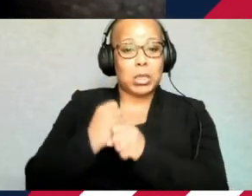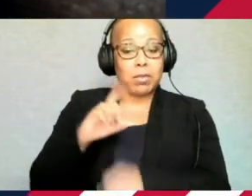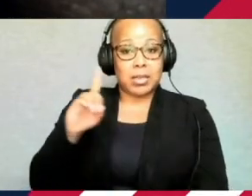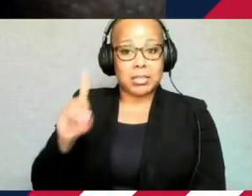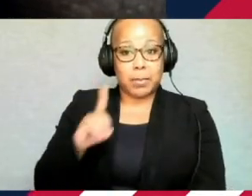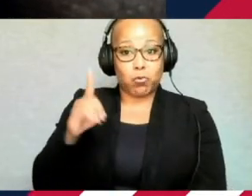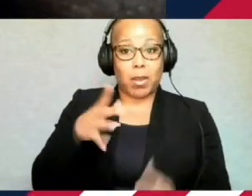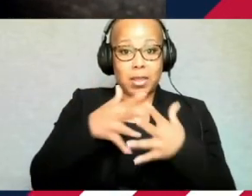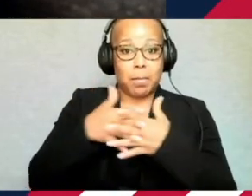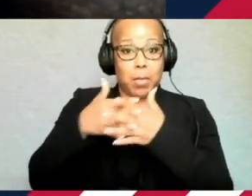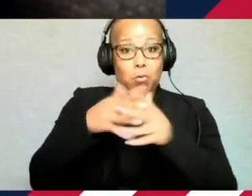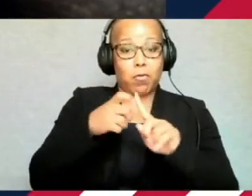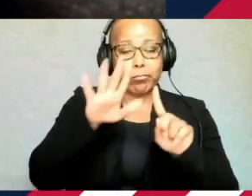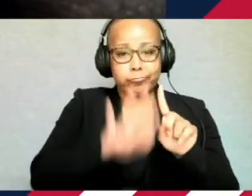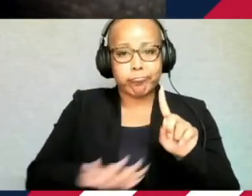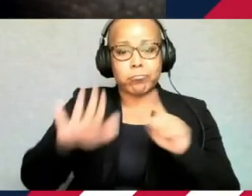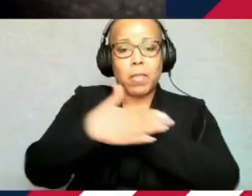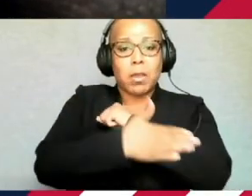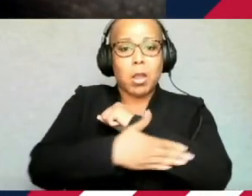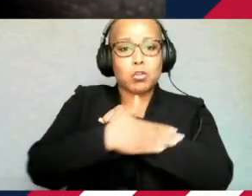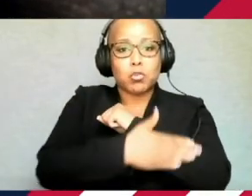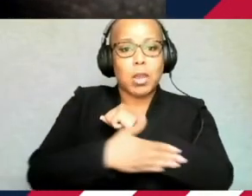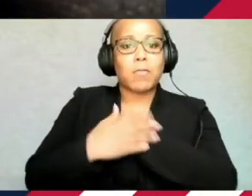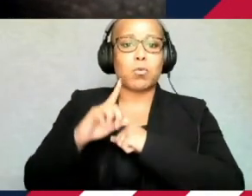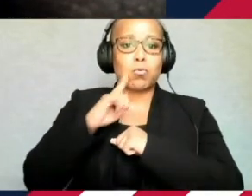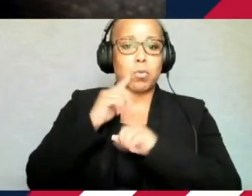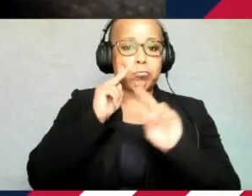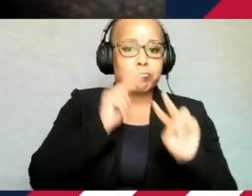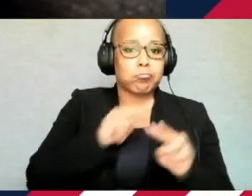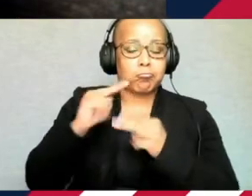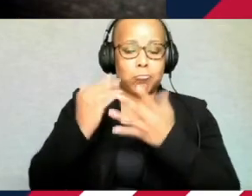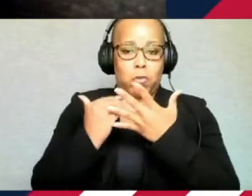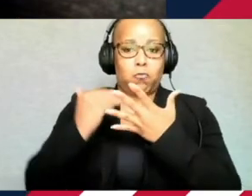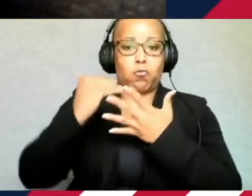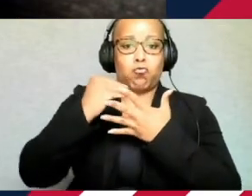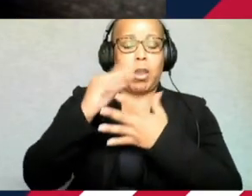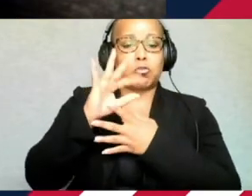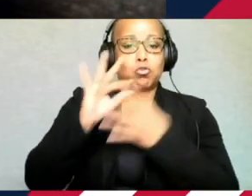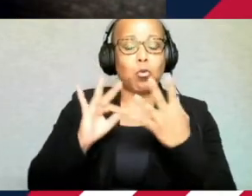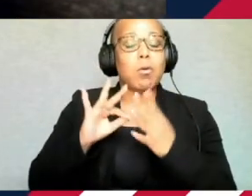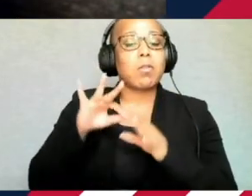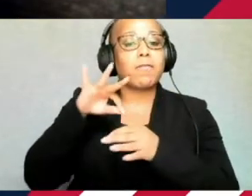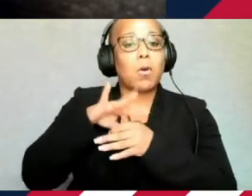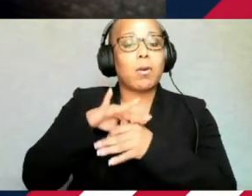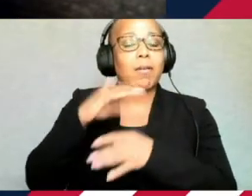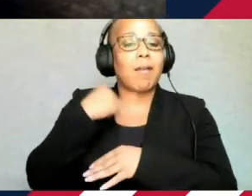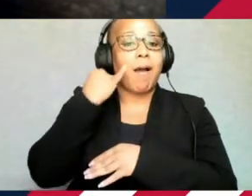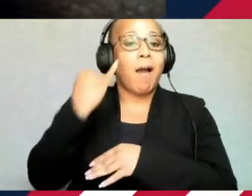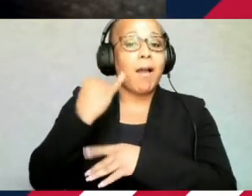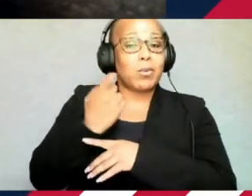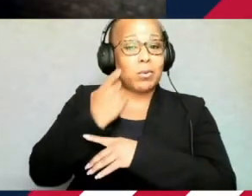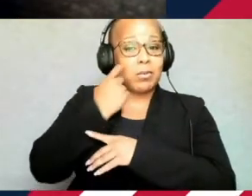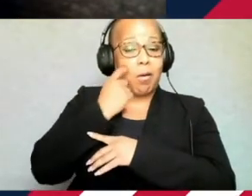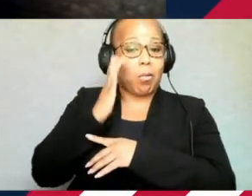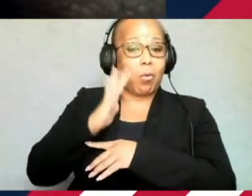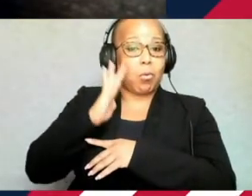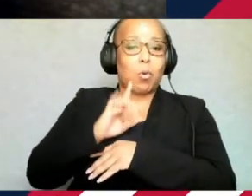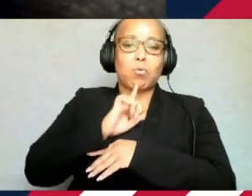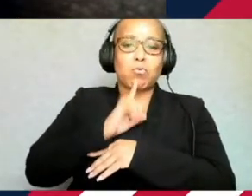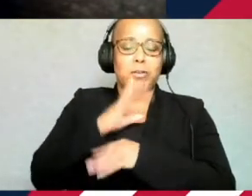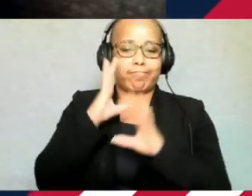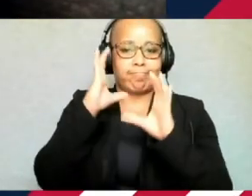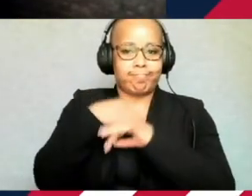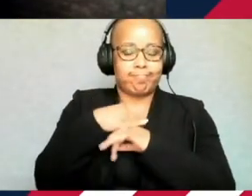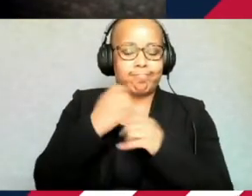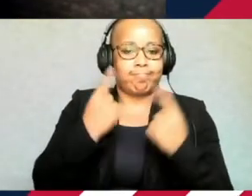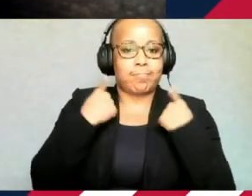Americans from across the country have been seeing the virtues of ranked choice voting. So an idea that not long ago was really mysterious to a lot of people,